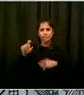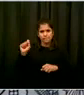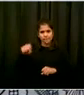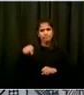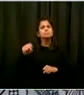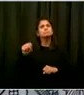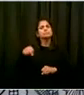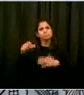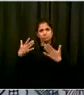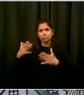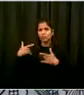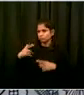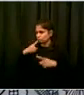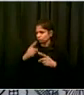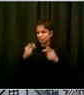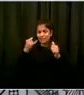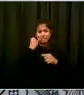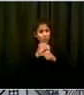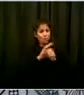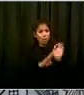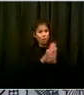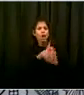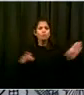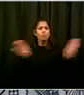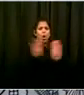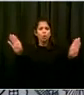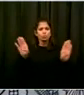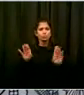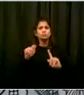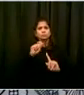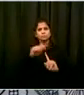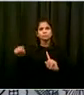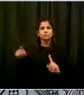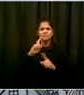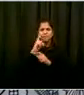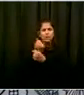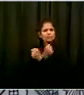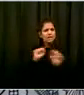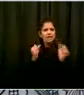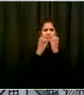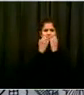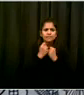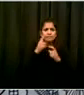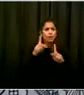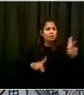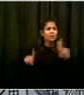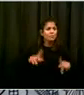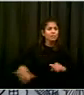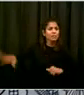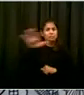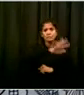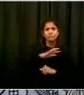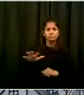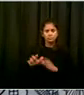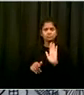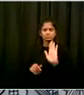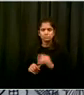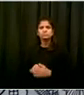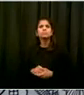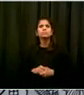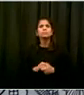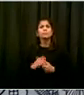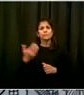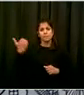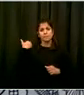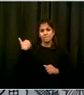that this was about the health and safety of the communities they represent. I expect we'll see that again, that the vast majority of leaders will